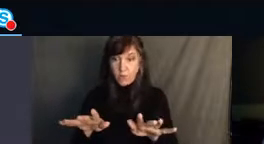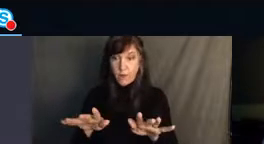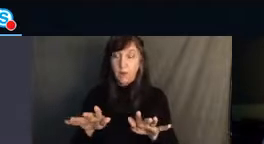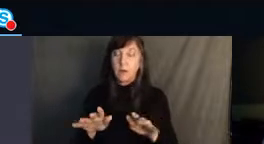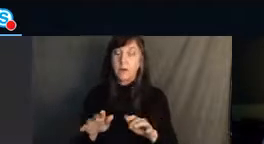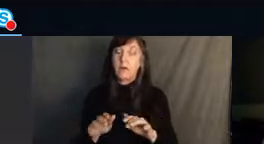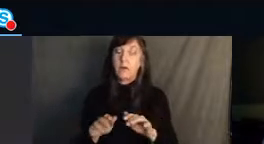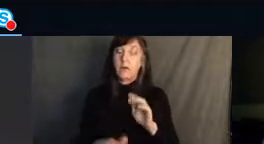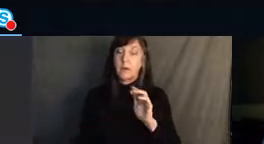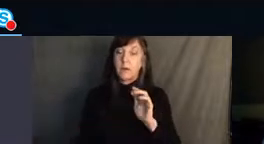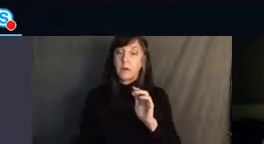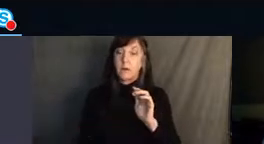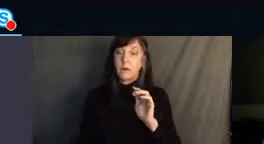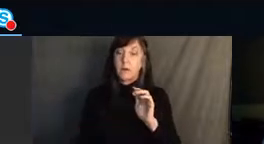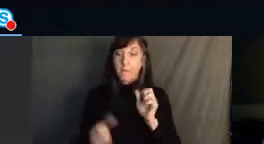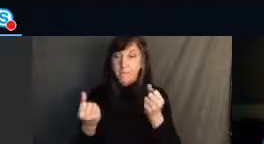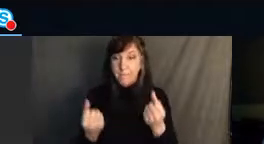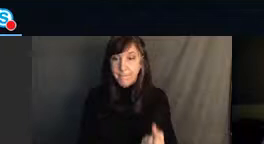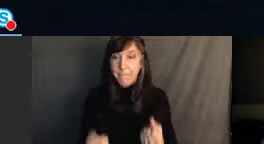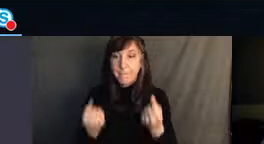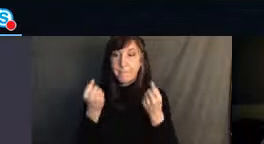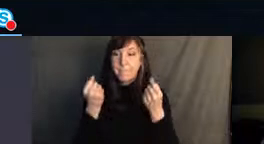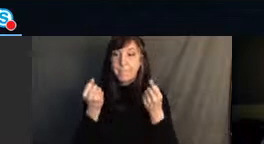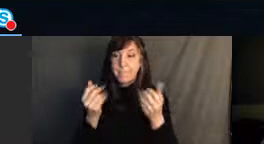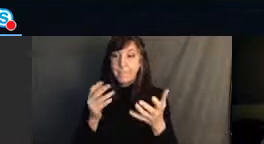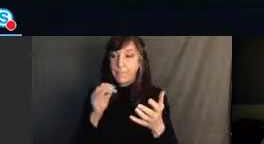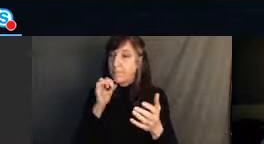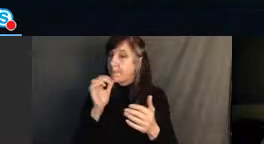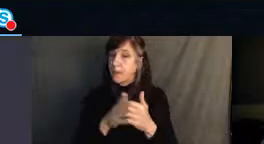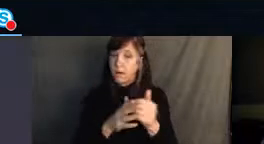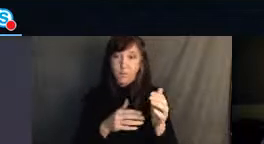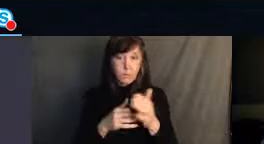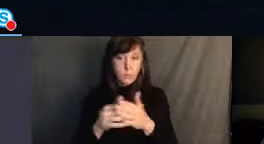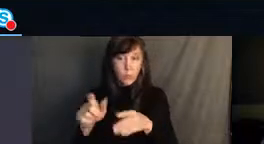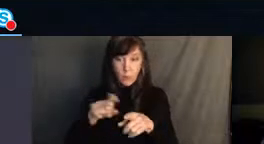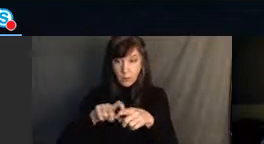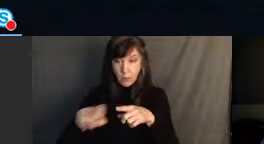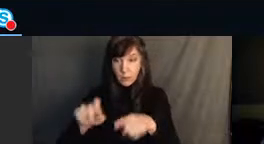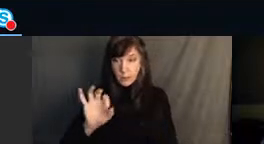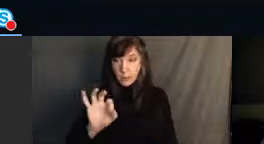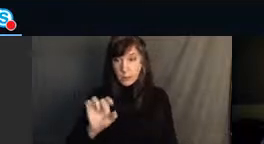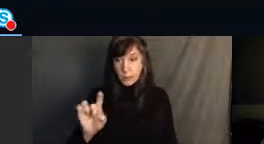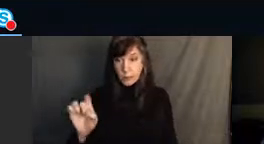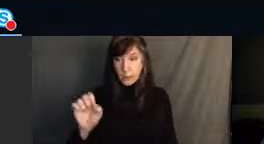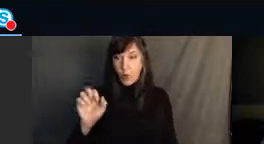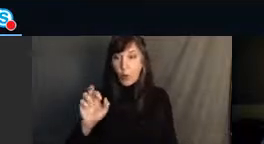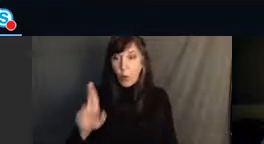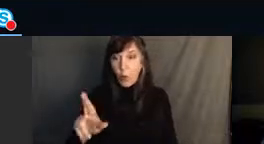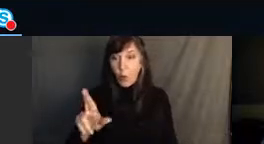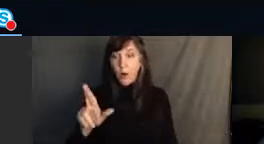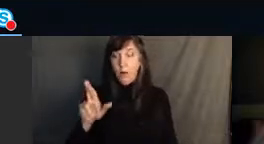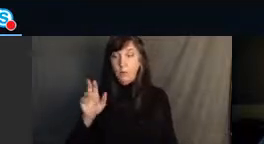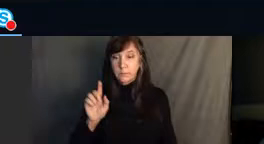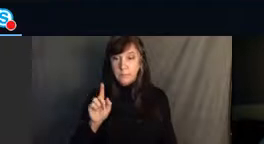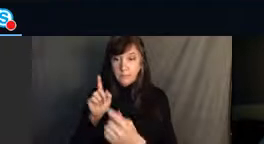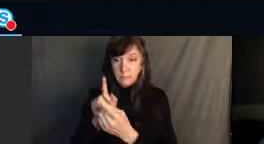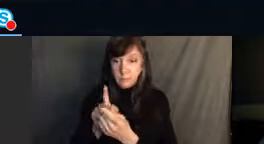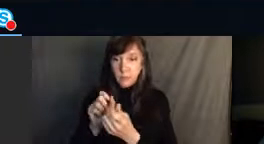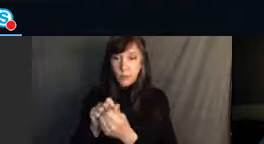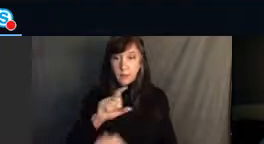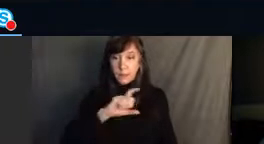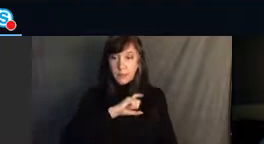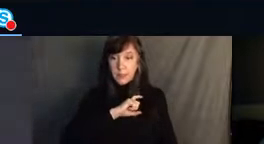many people are uncomfortable calling 911 or interacting with police, and yet that is the most common